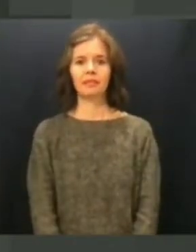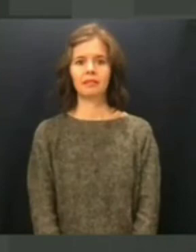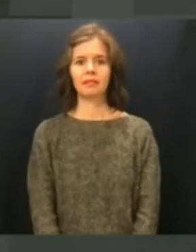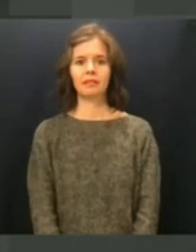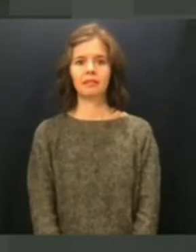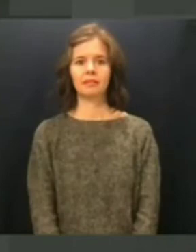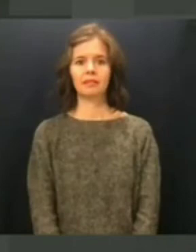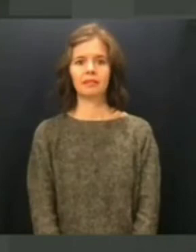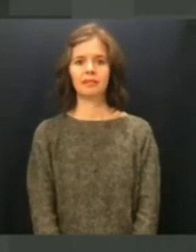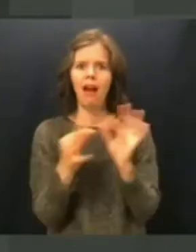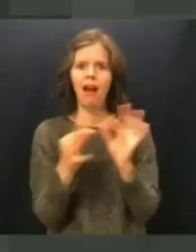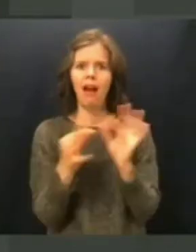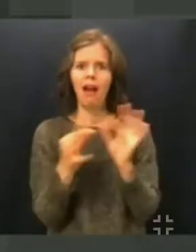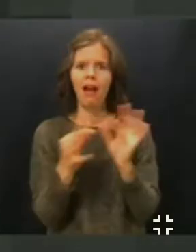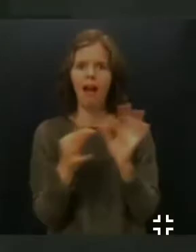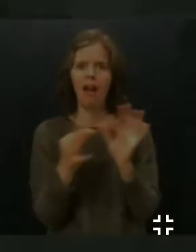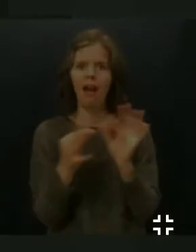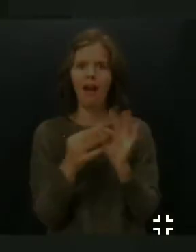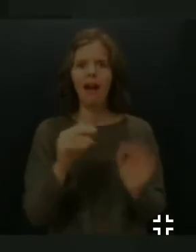Hello, Minecrafters of